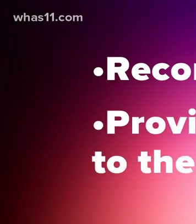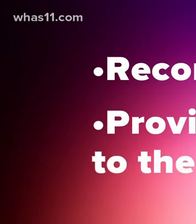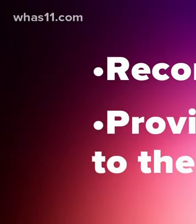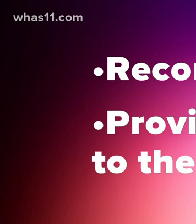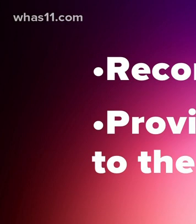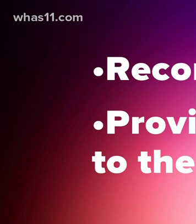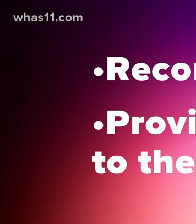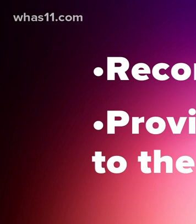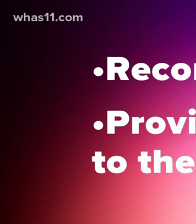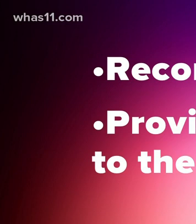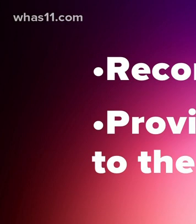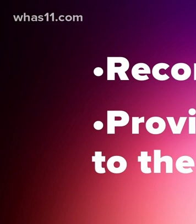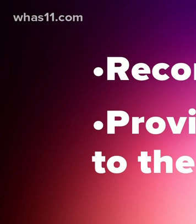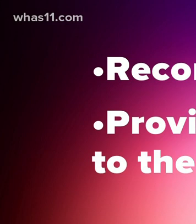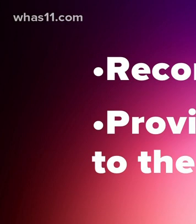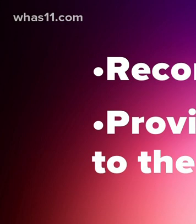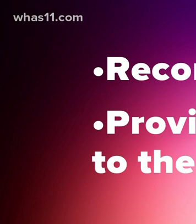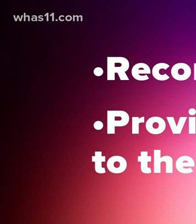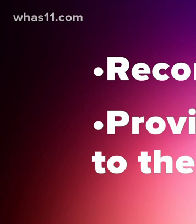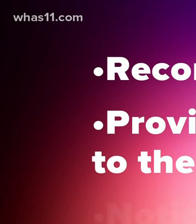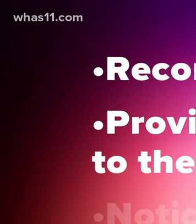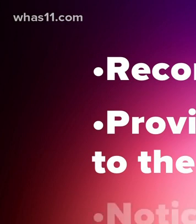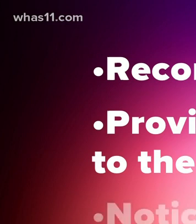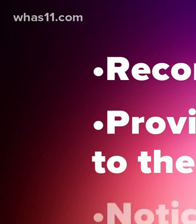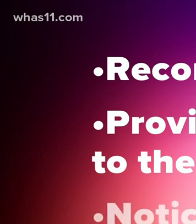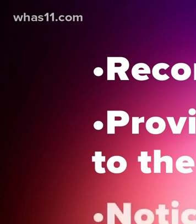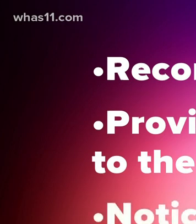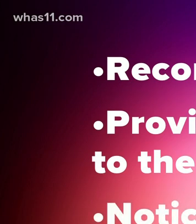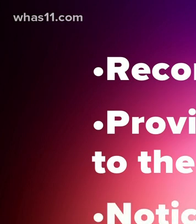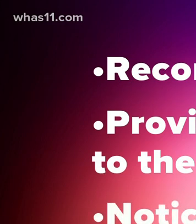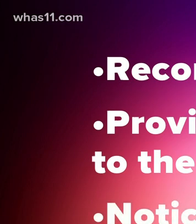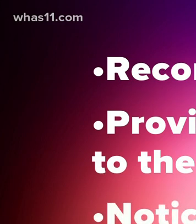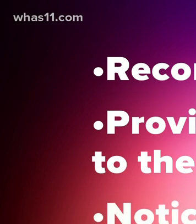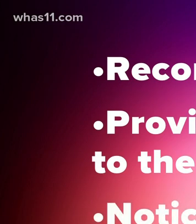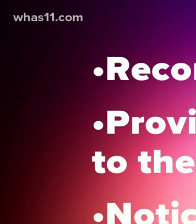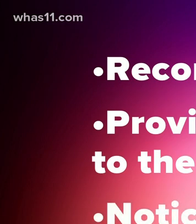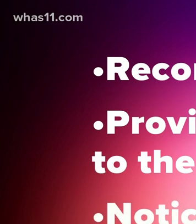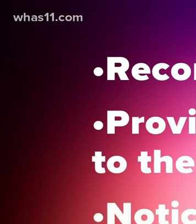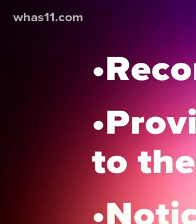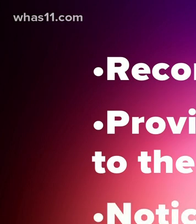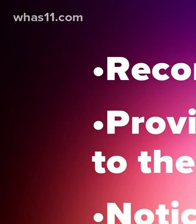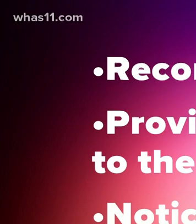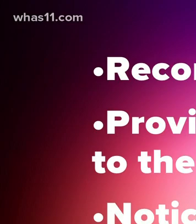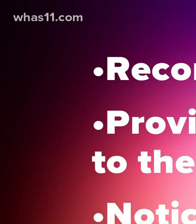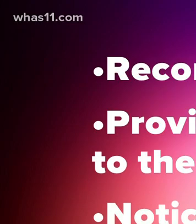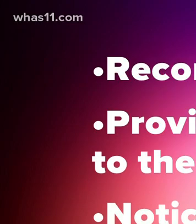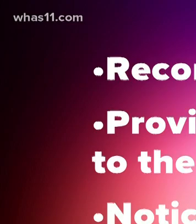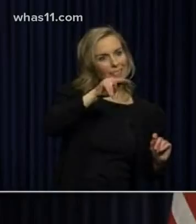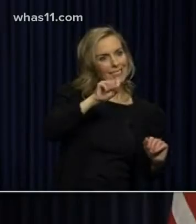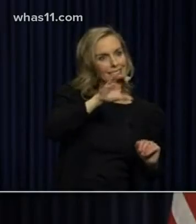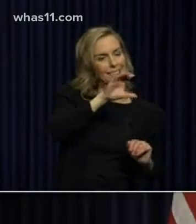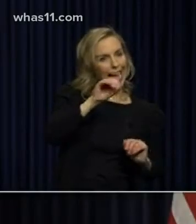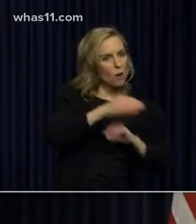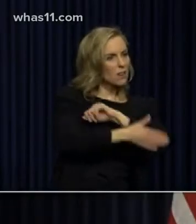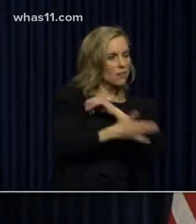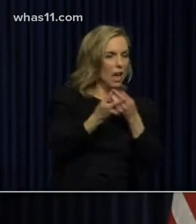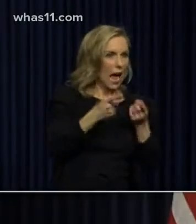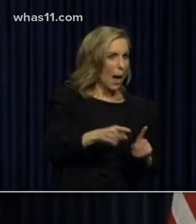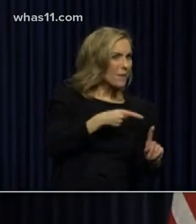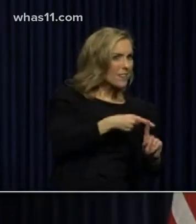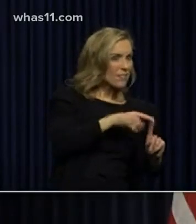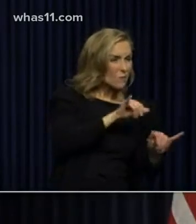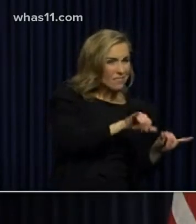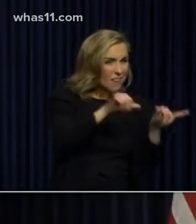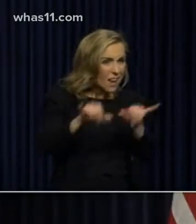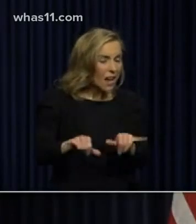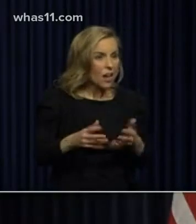that information to the local health department, who will then show up at your door with a notice to quarantine for the next 14 days. So I'm willing to make